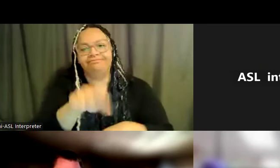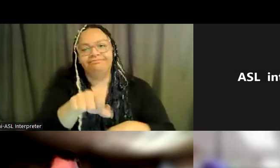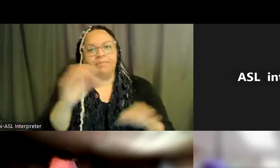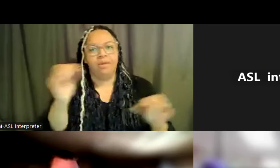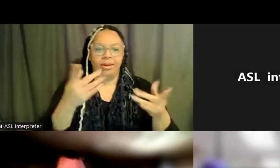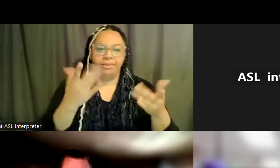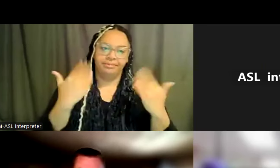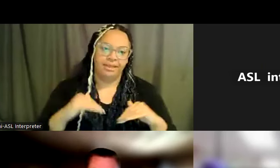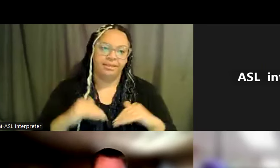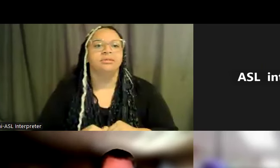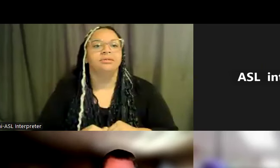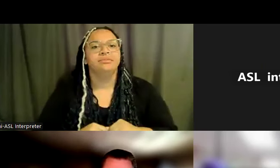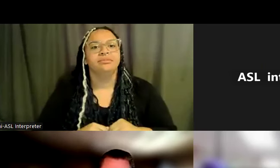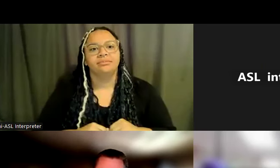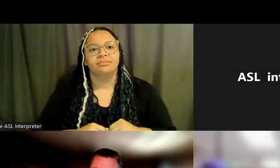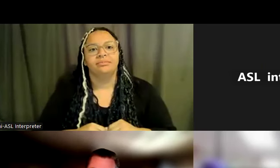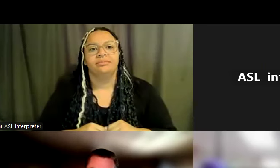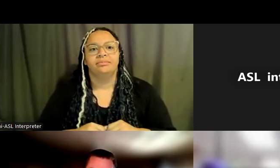slide.